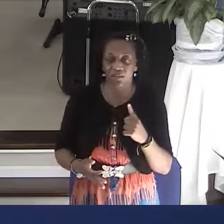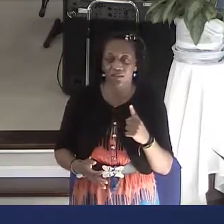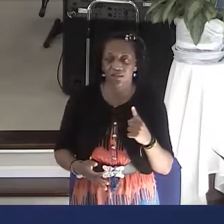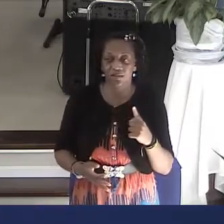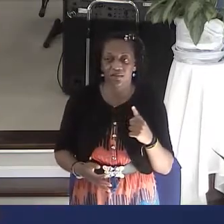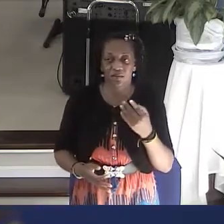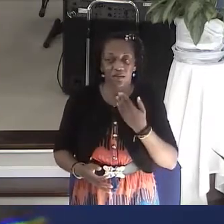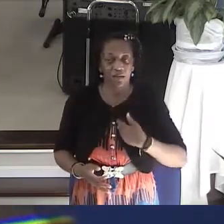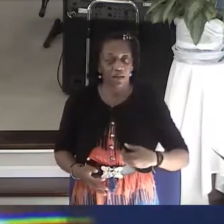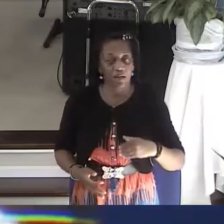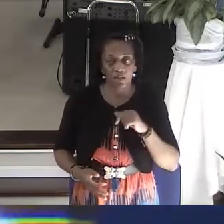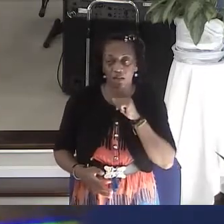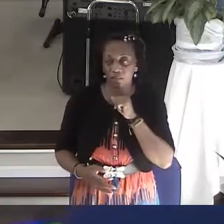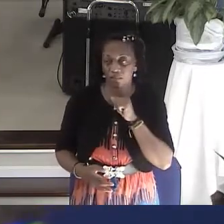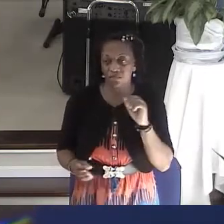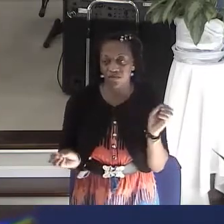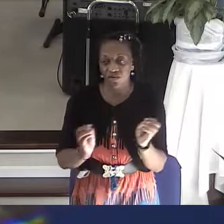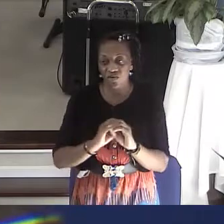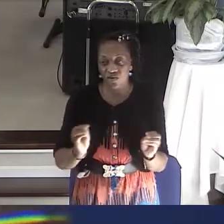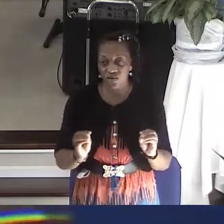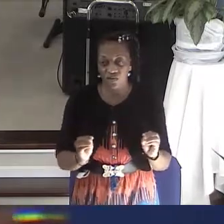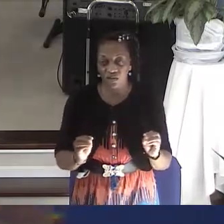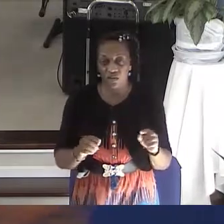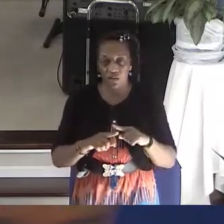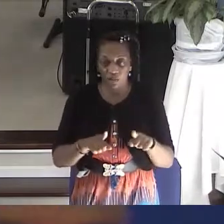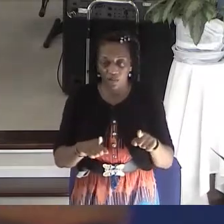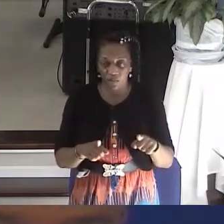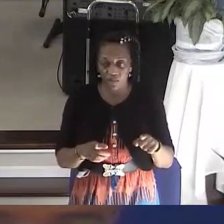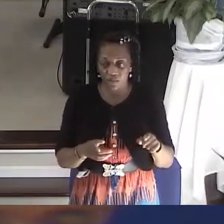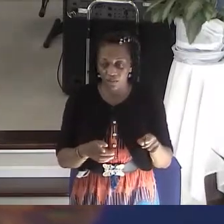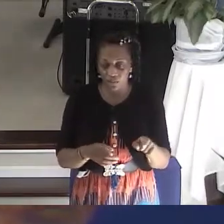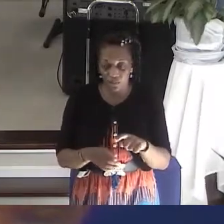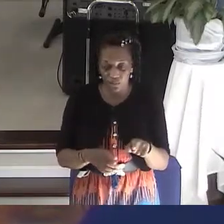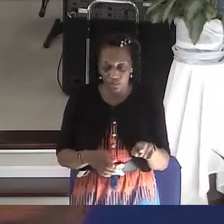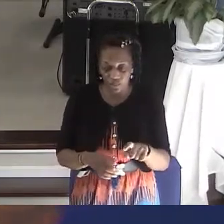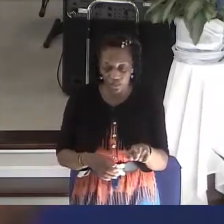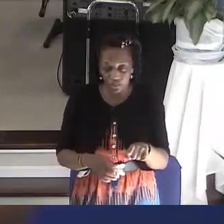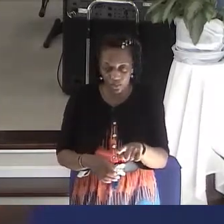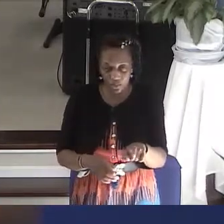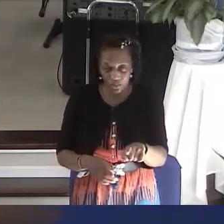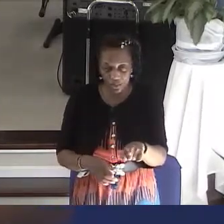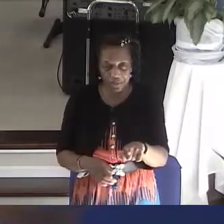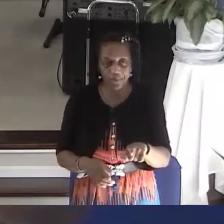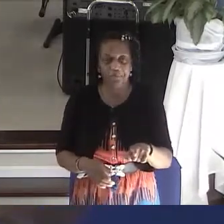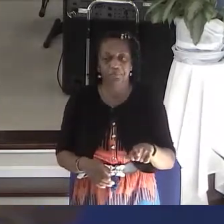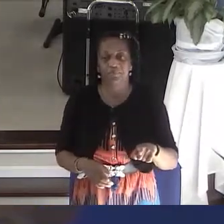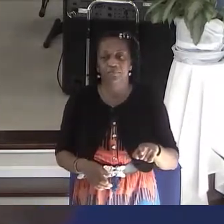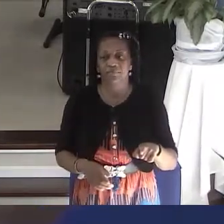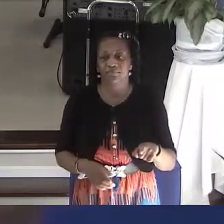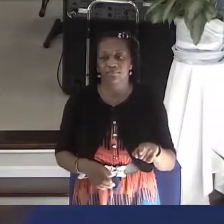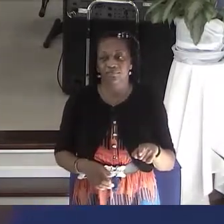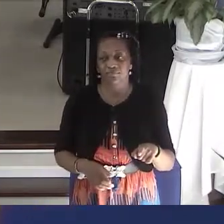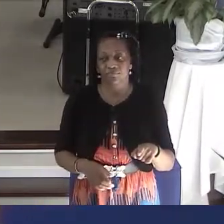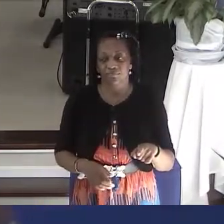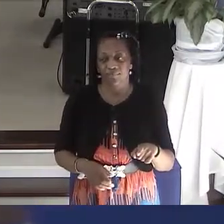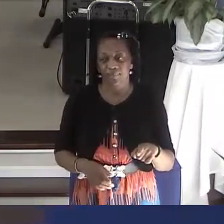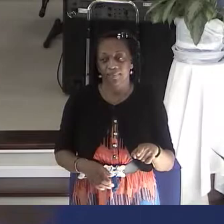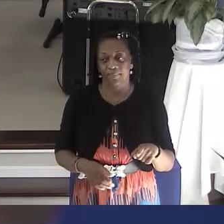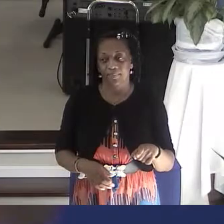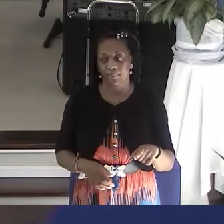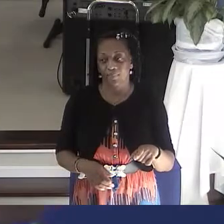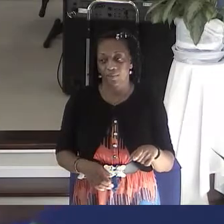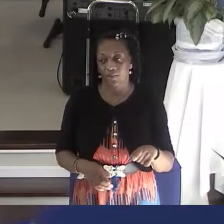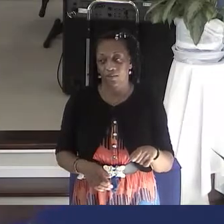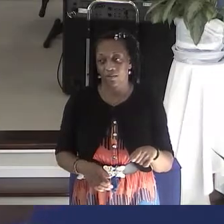a worm. Another writer says, I am like the grass that flourished today and tomorrow